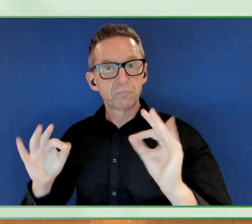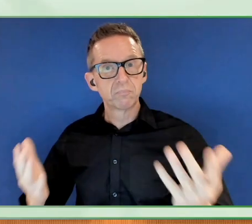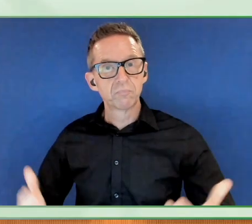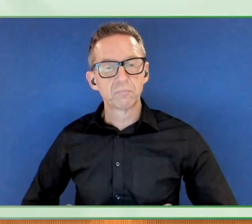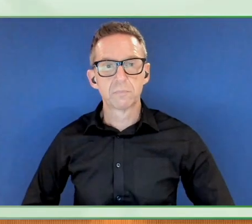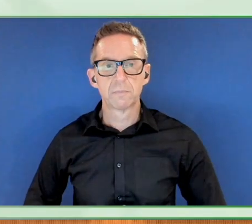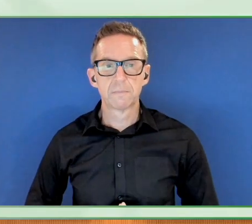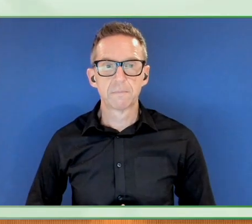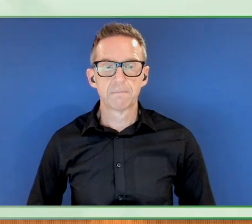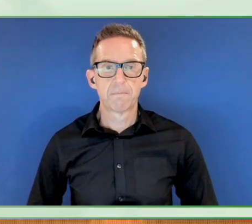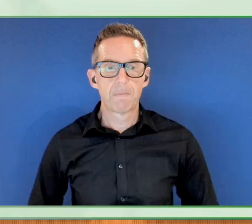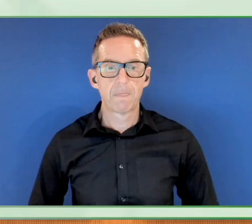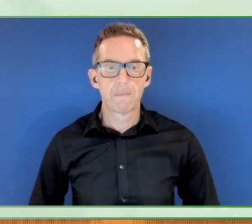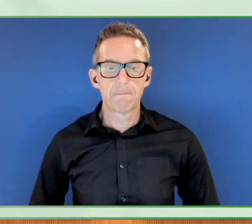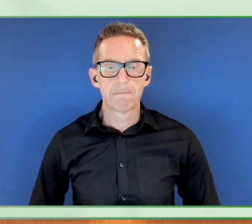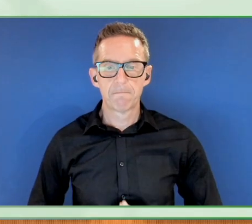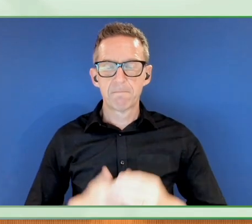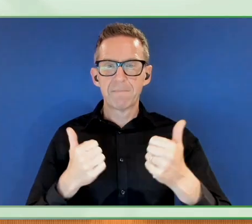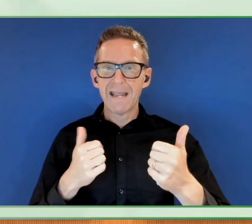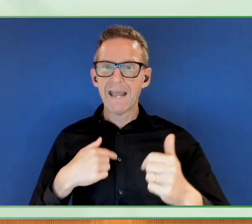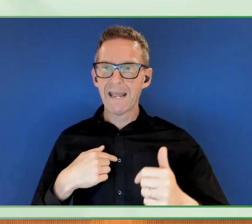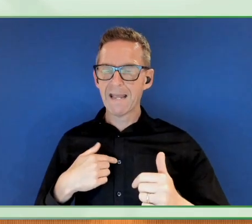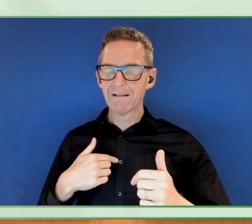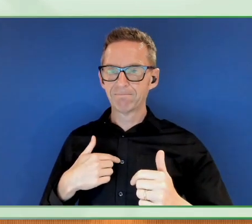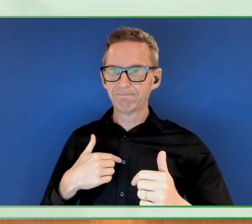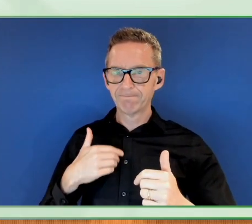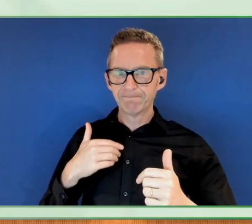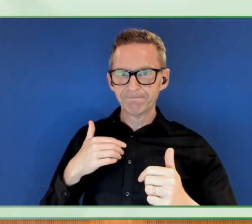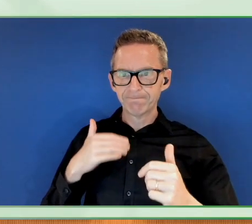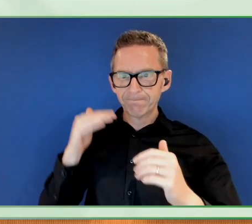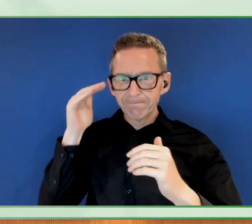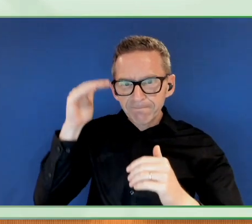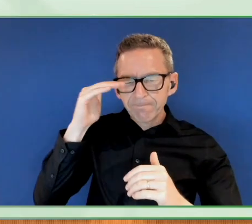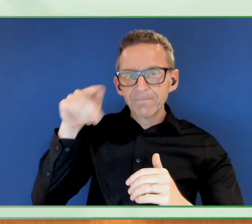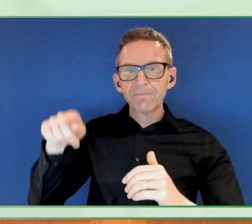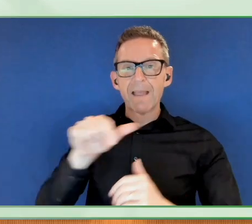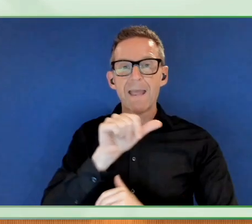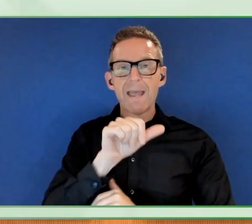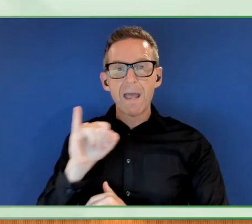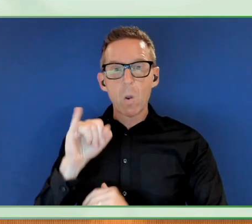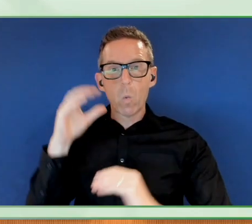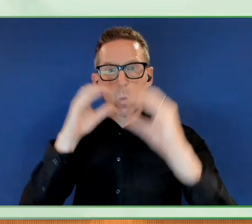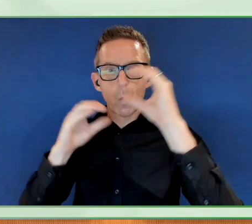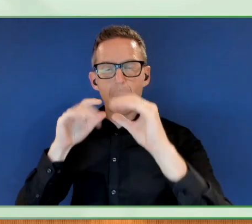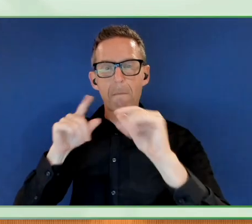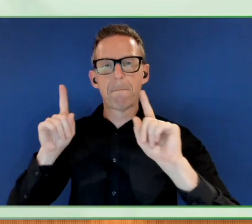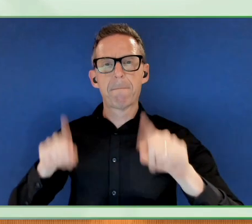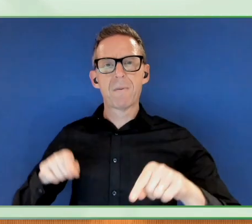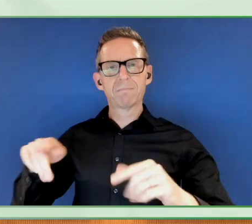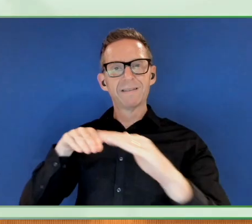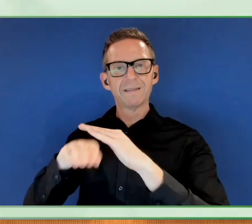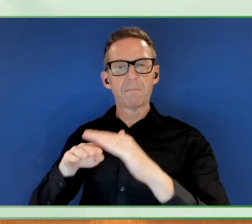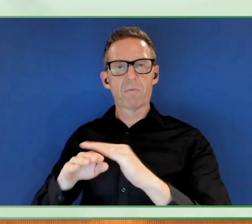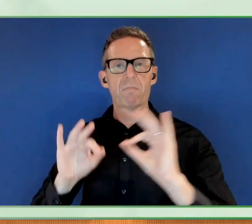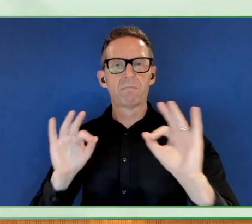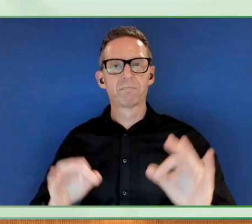and Google that your information is accessible and they will be found there.